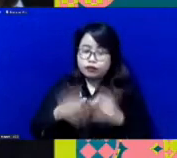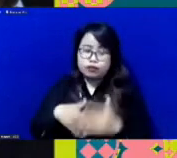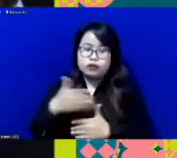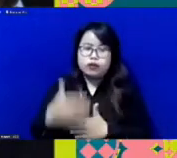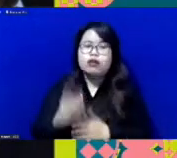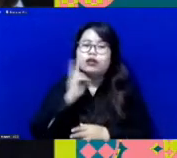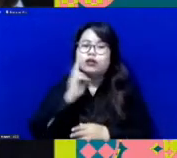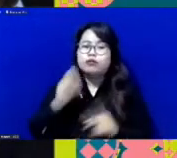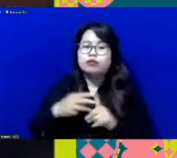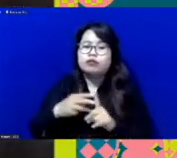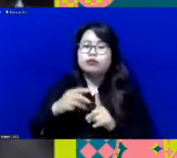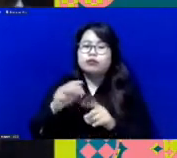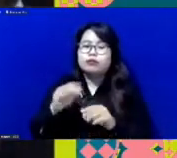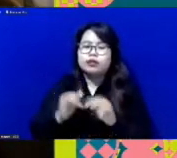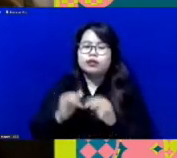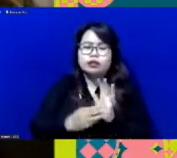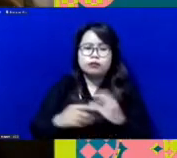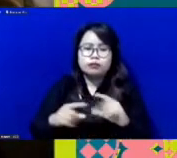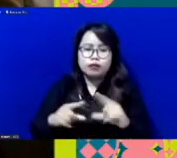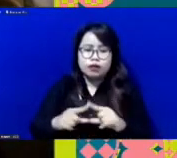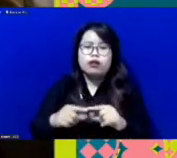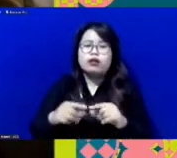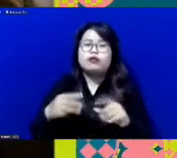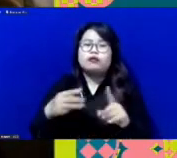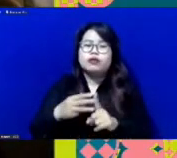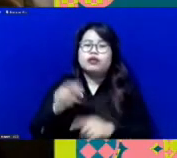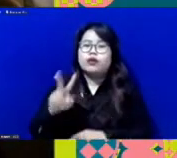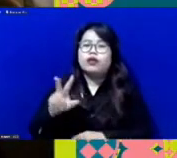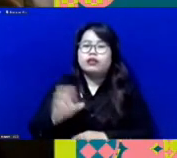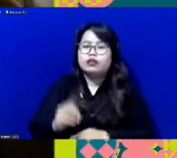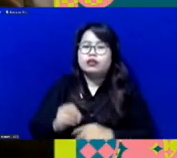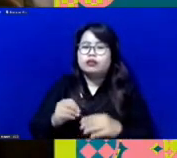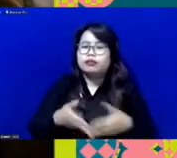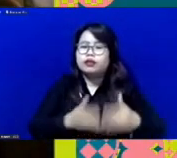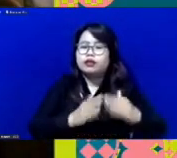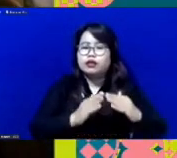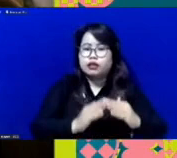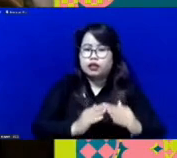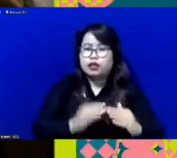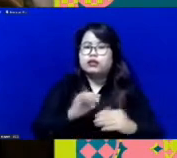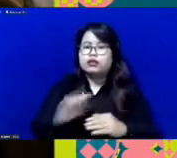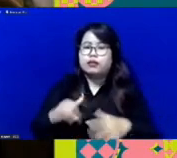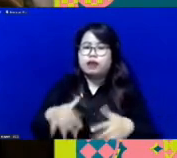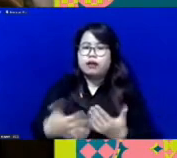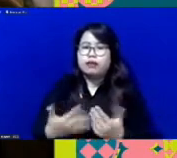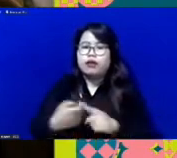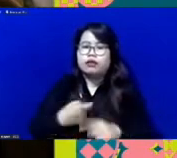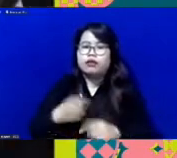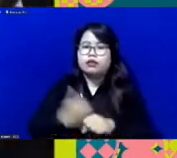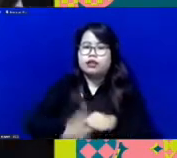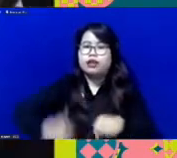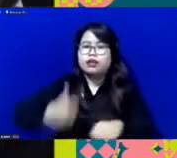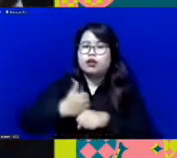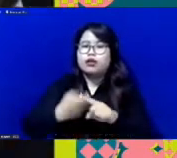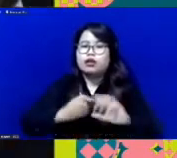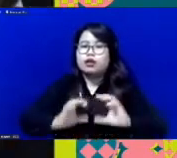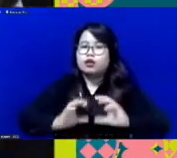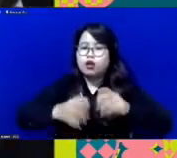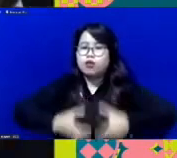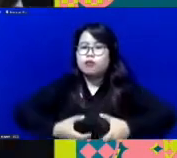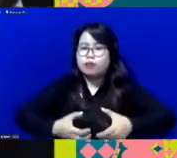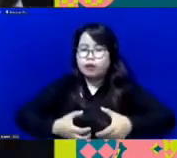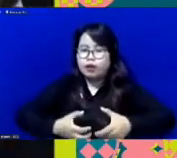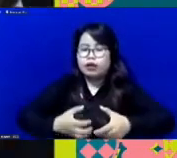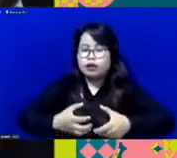V20 founder and also Director Community Engagement, Global Affairs and Research at the Prince Mohammed bin Salman